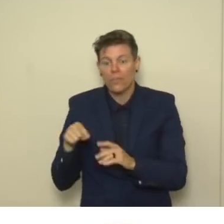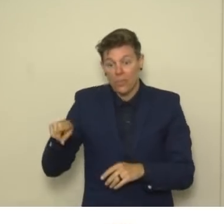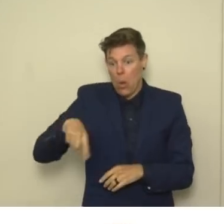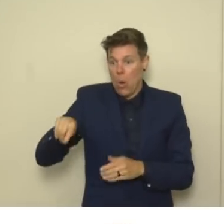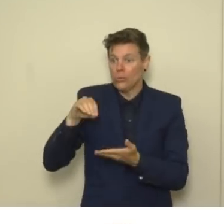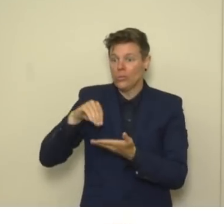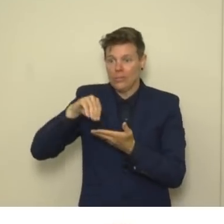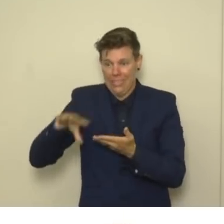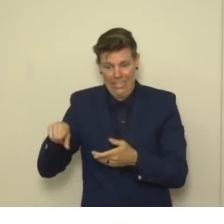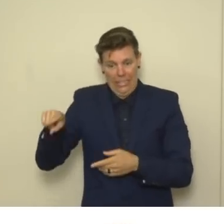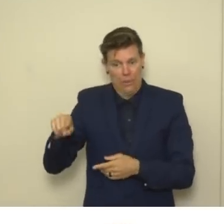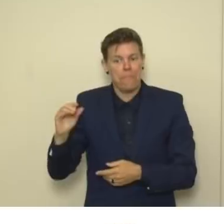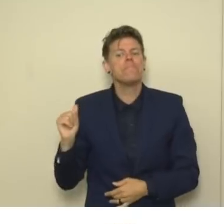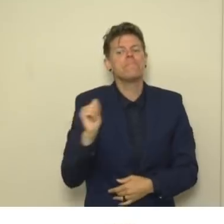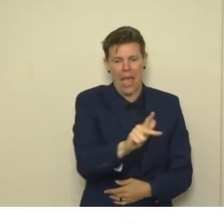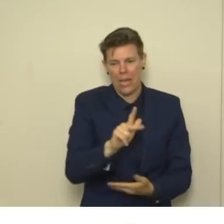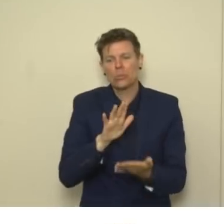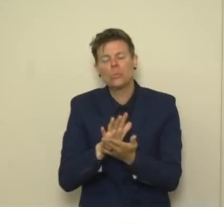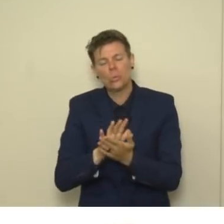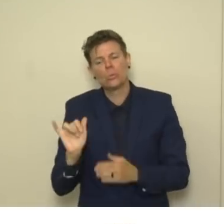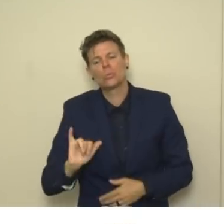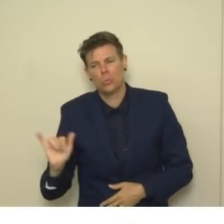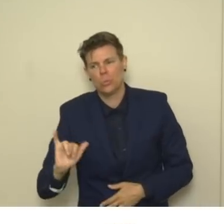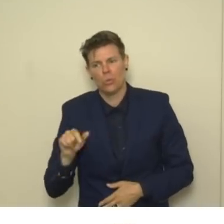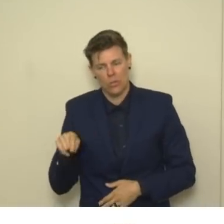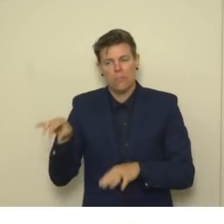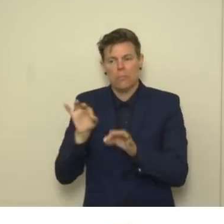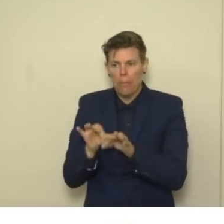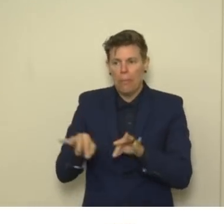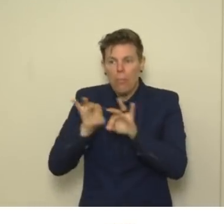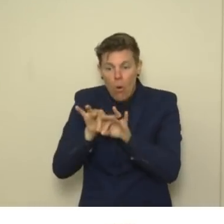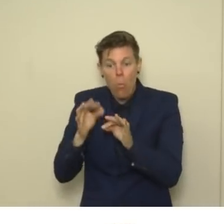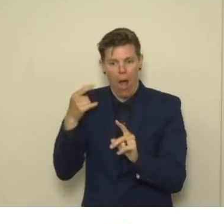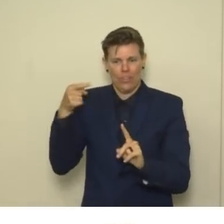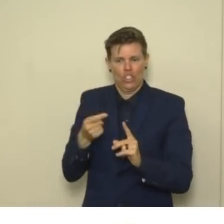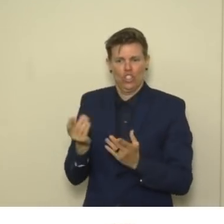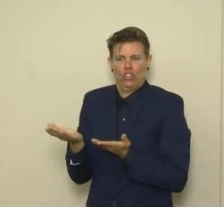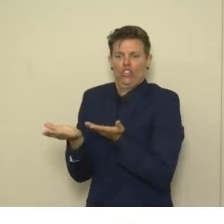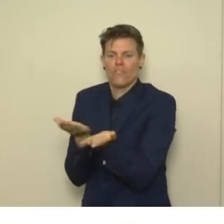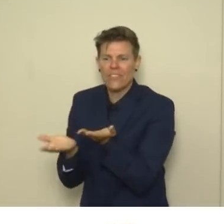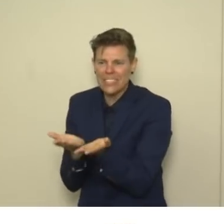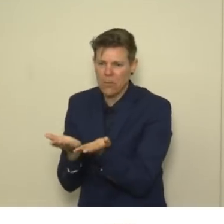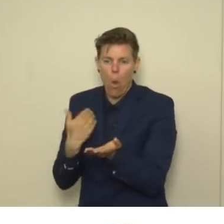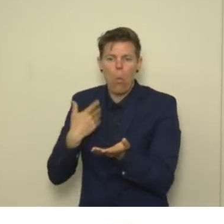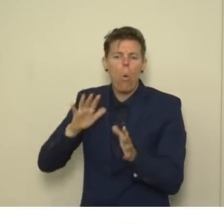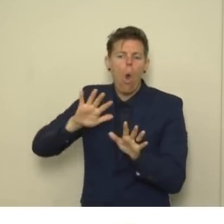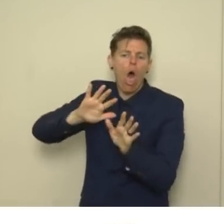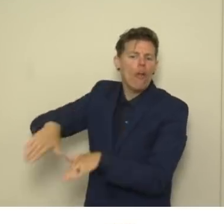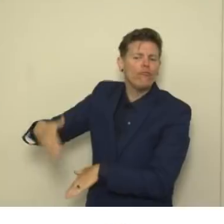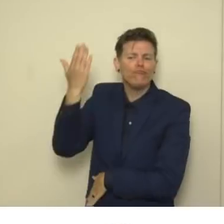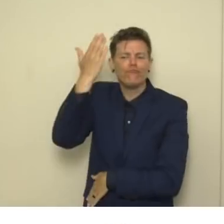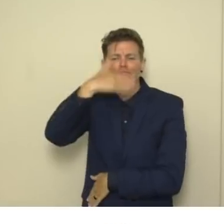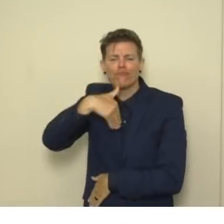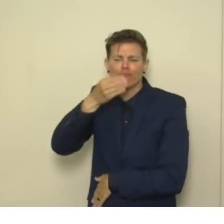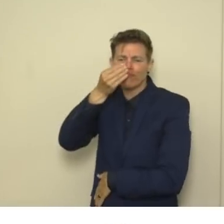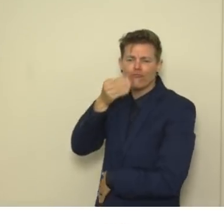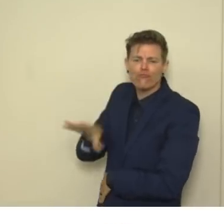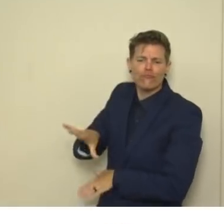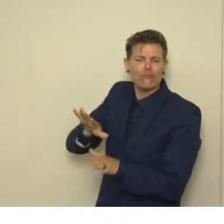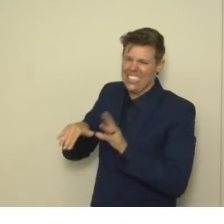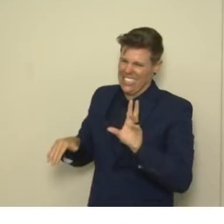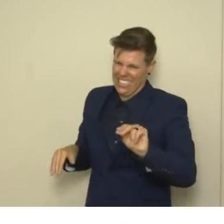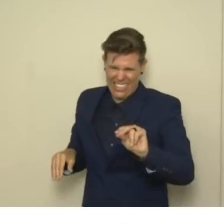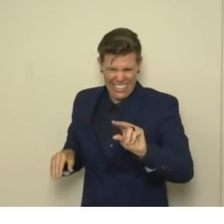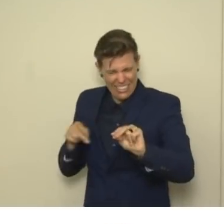and abdicating our responsibility in ways we are refusing to do. So that's one exception, and we're going to be working with all of those students